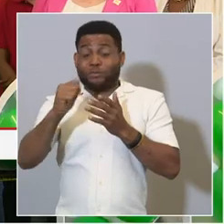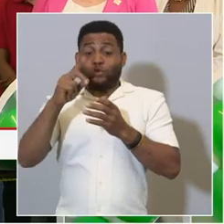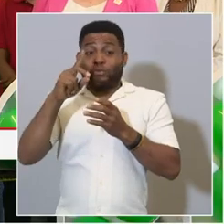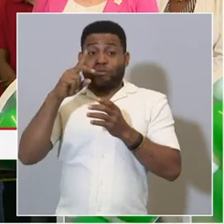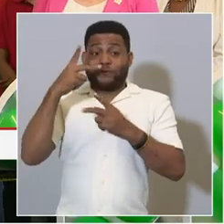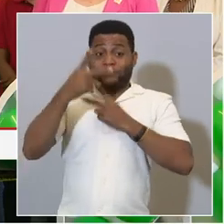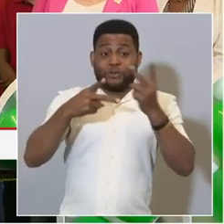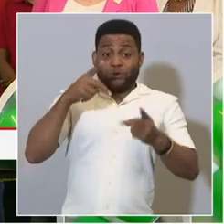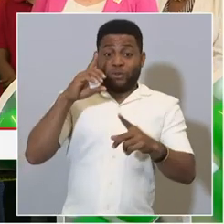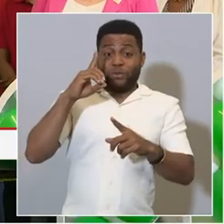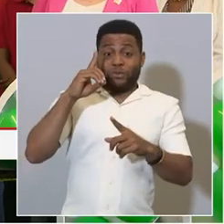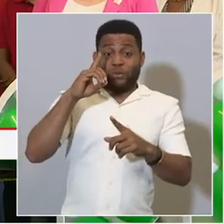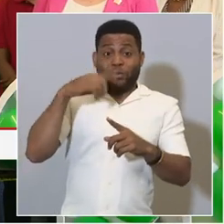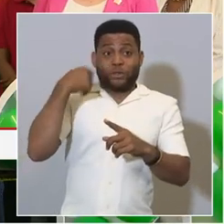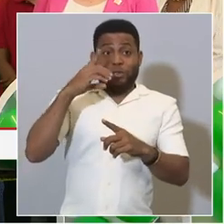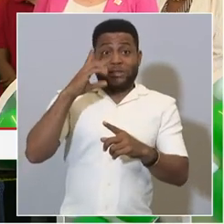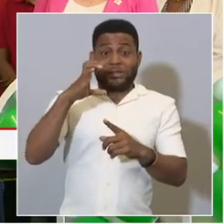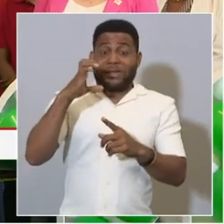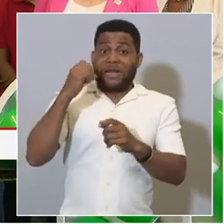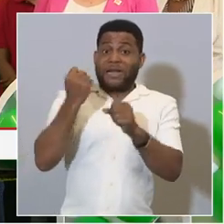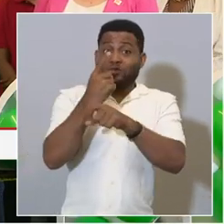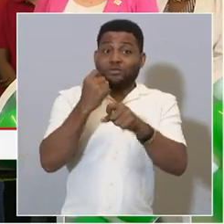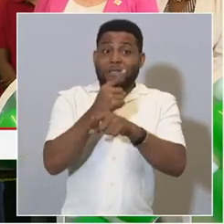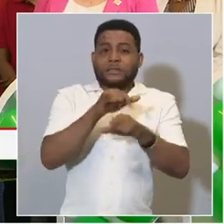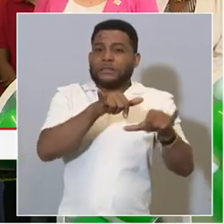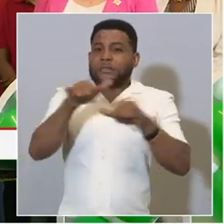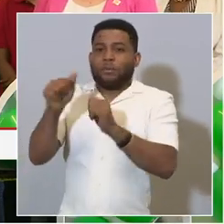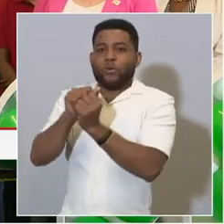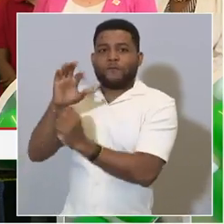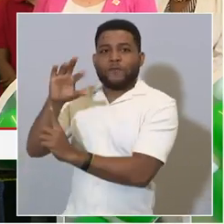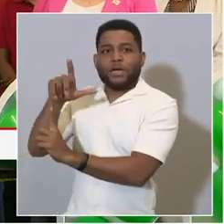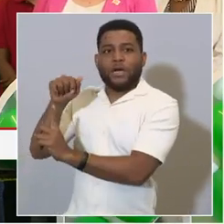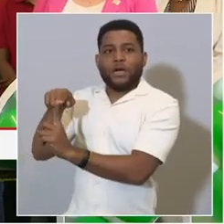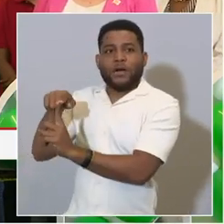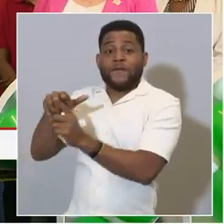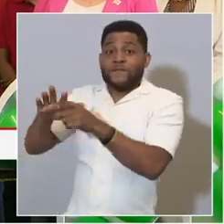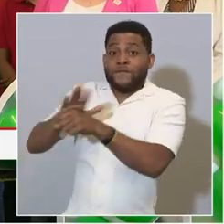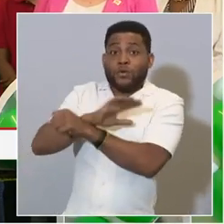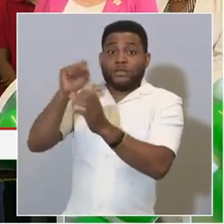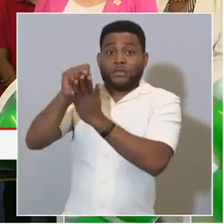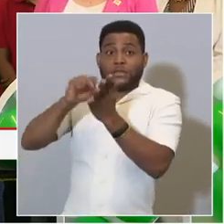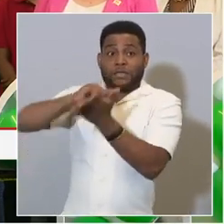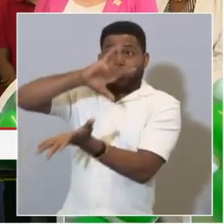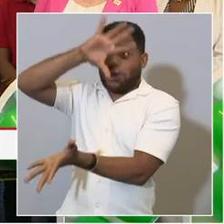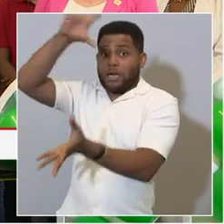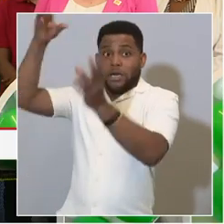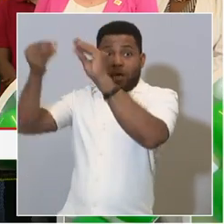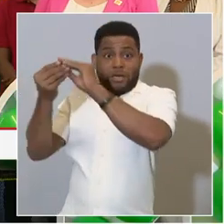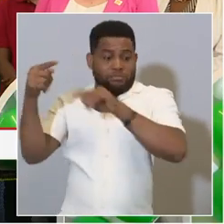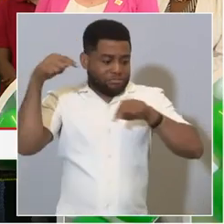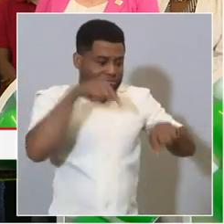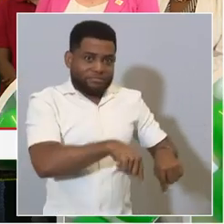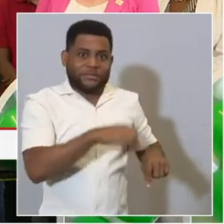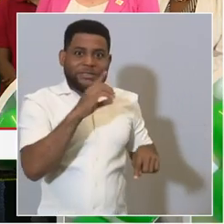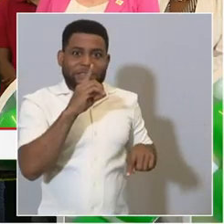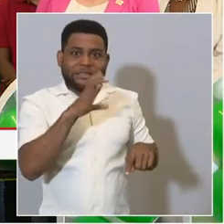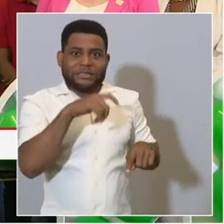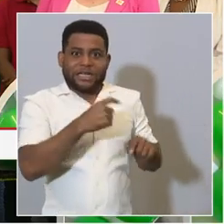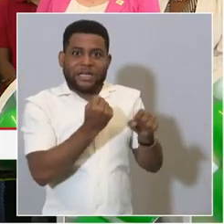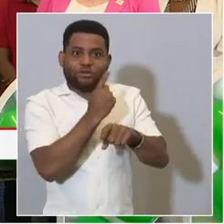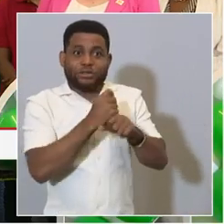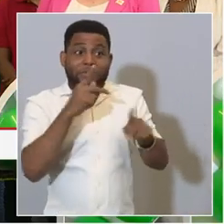people are coming to Washington, D.C. every year to see our monuments, memorials, in museums.